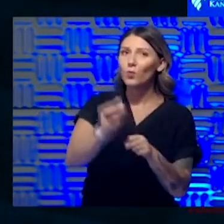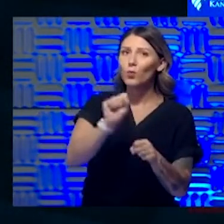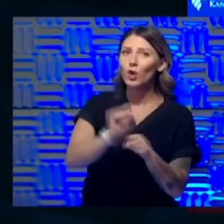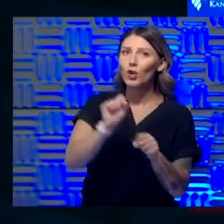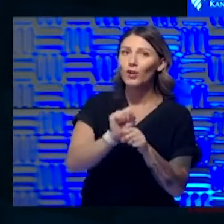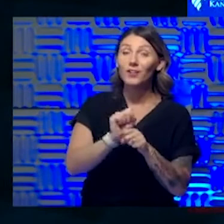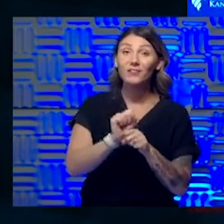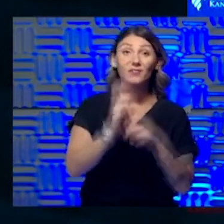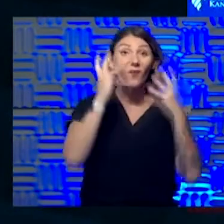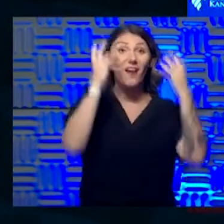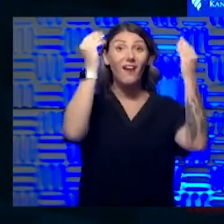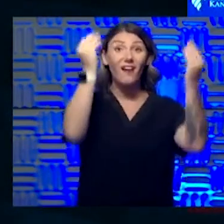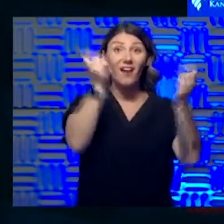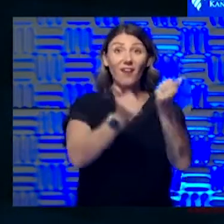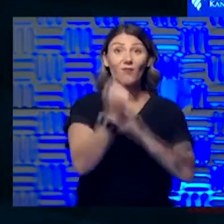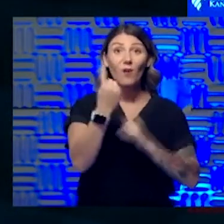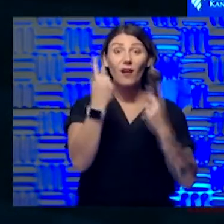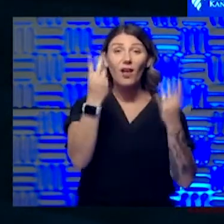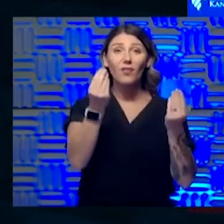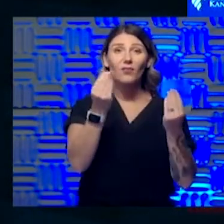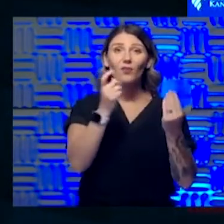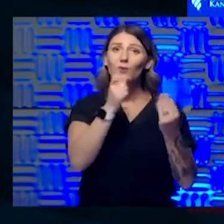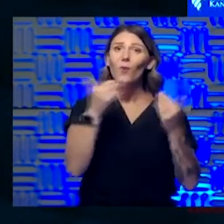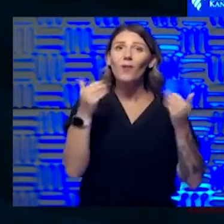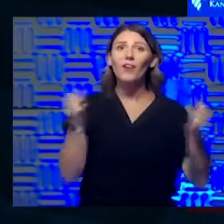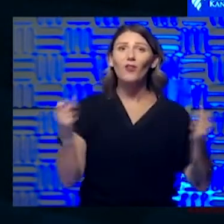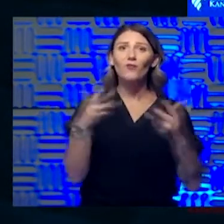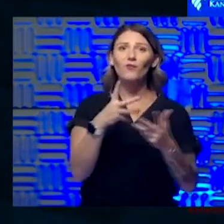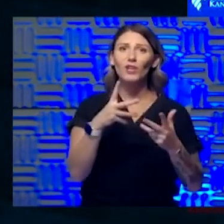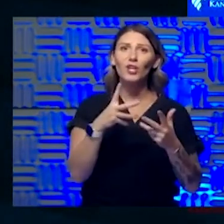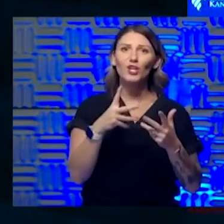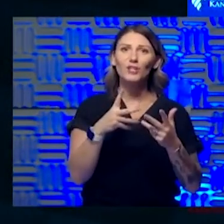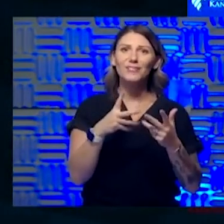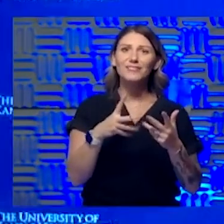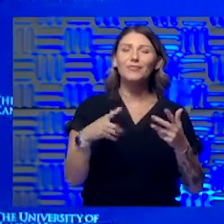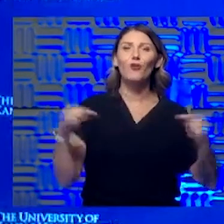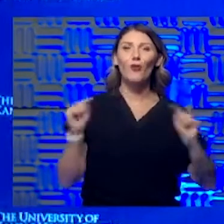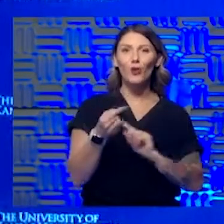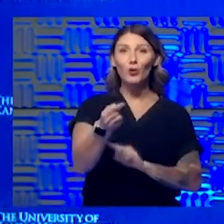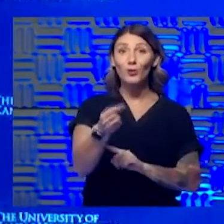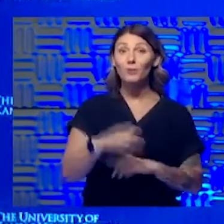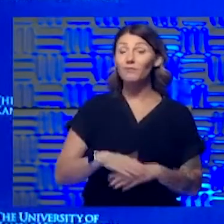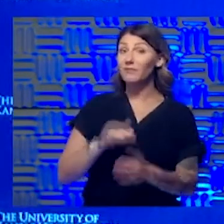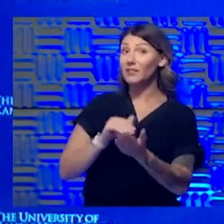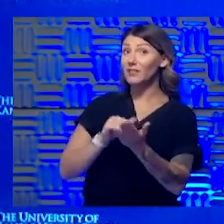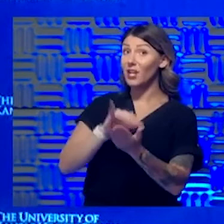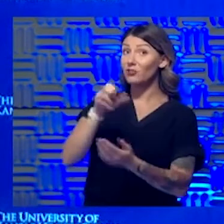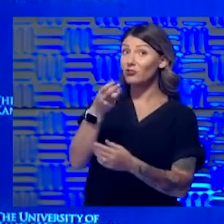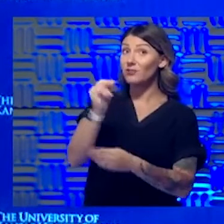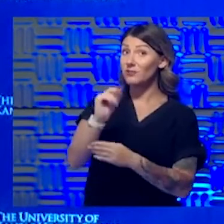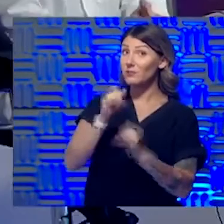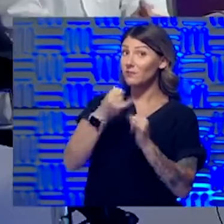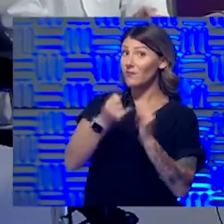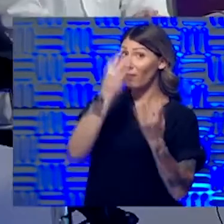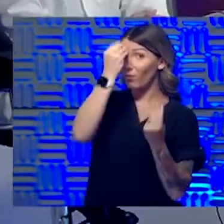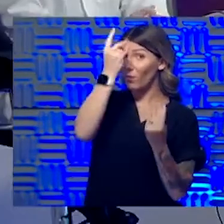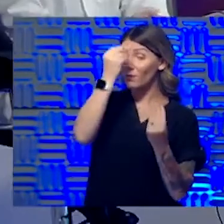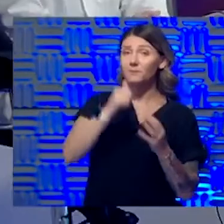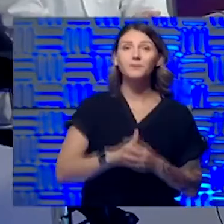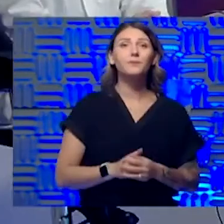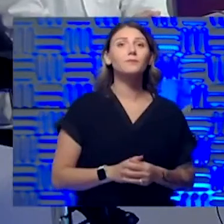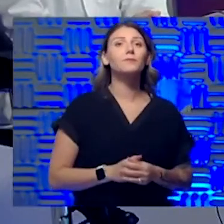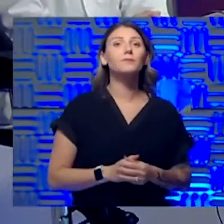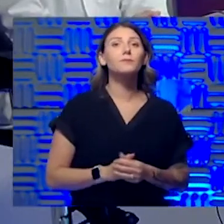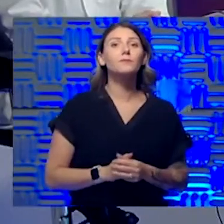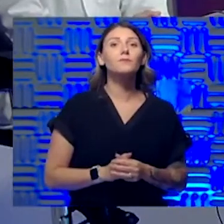don't let fear hurt you, right? Yep. Don't let fear hurt you. Dr. Jensen, final thoughts. One of the